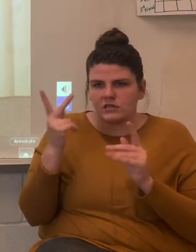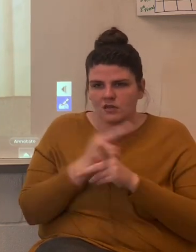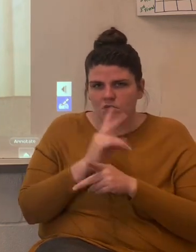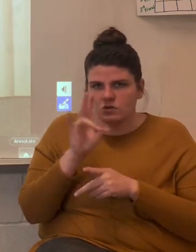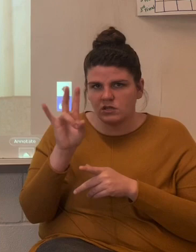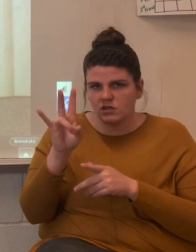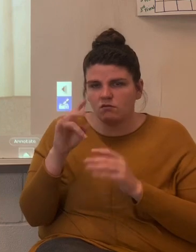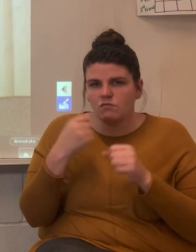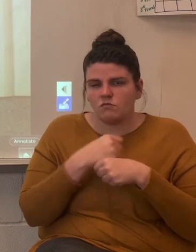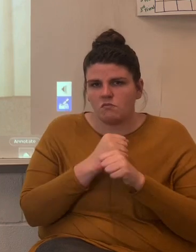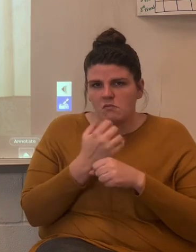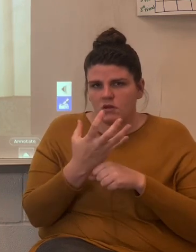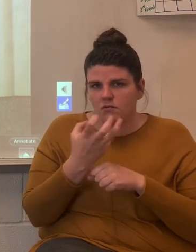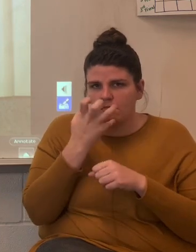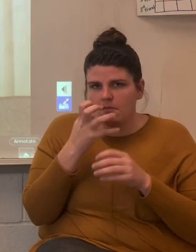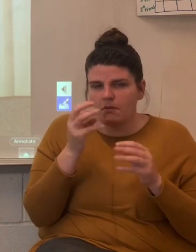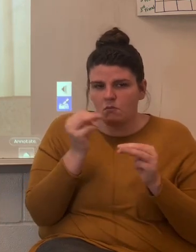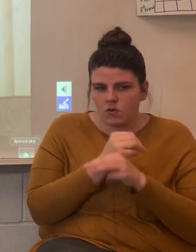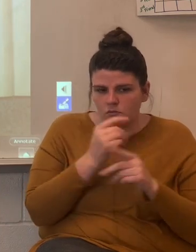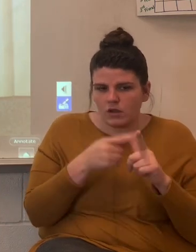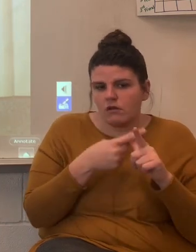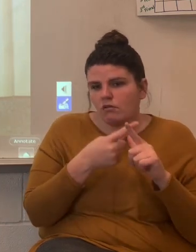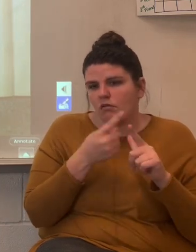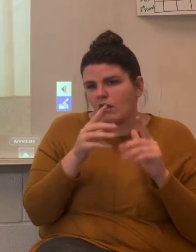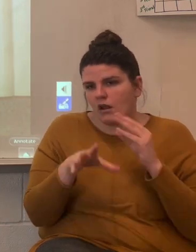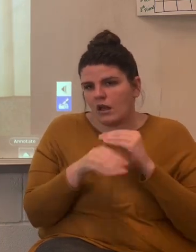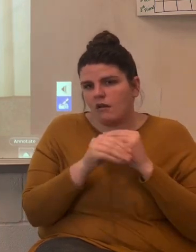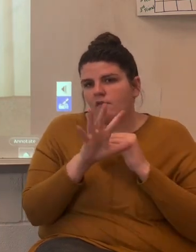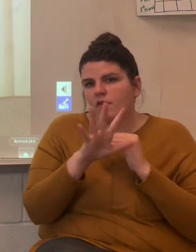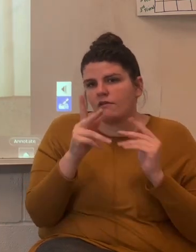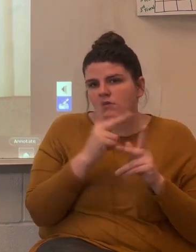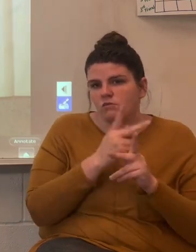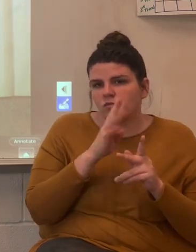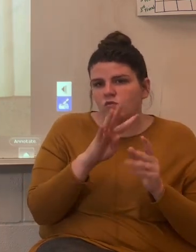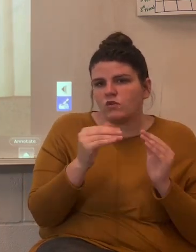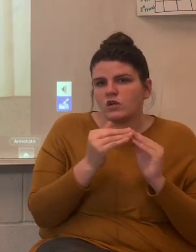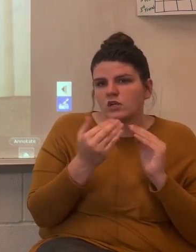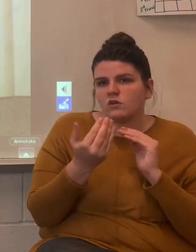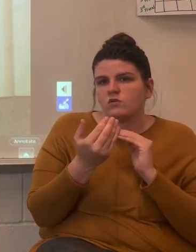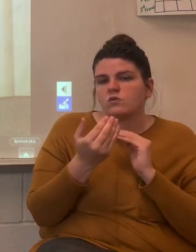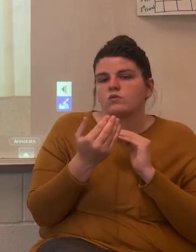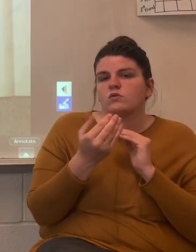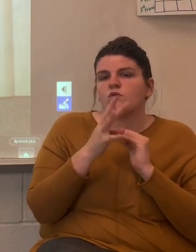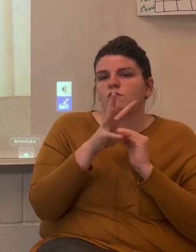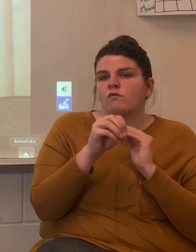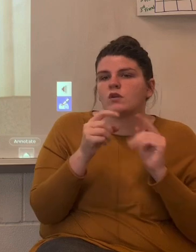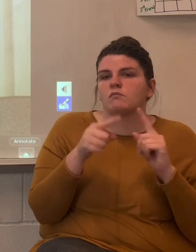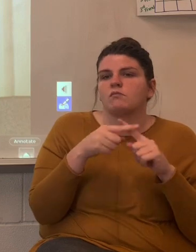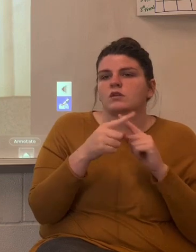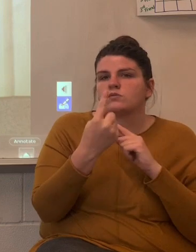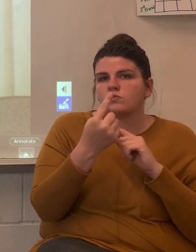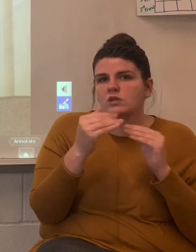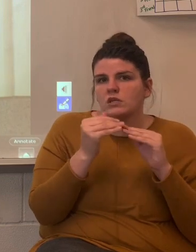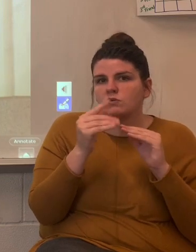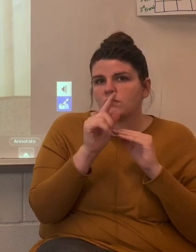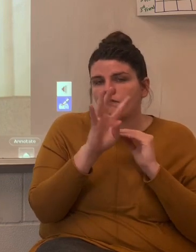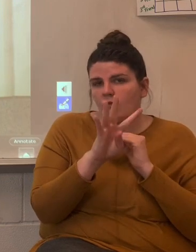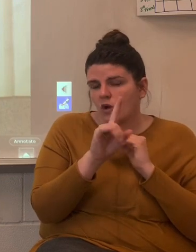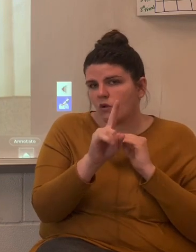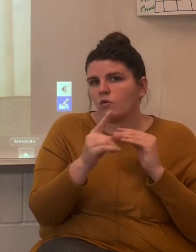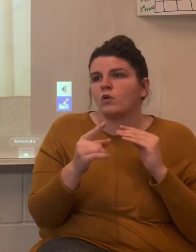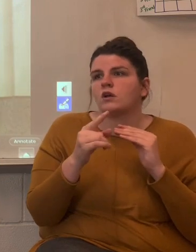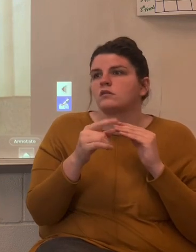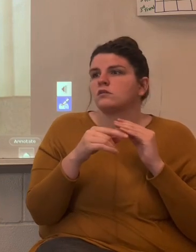by multiplying and adding. 5 times 4 is 40, plus 1 is 41, over 8